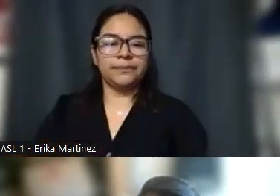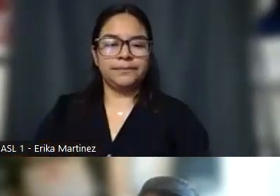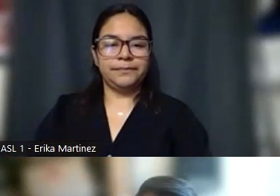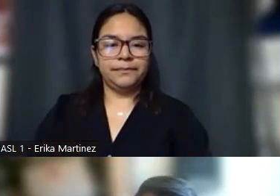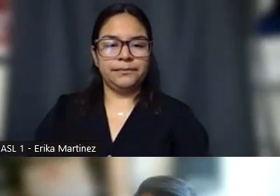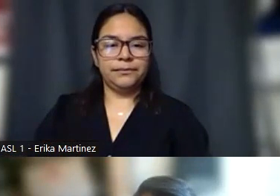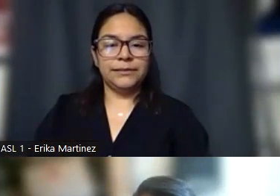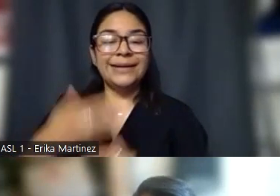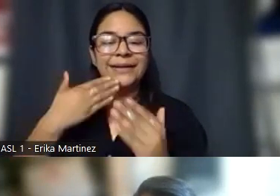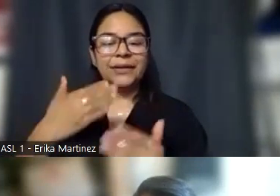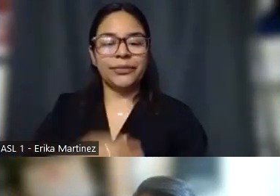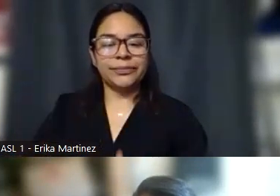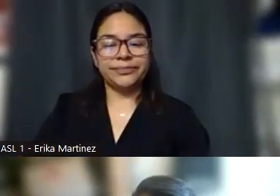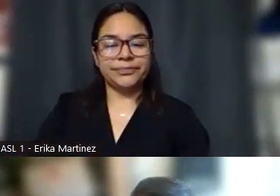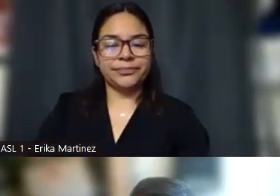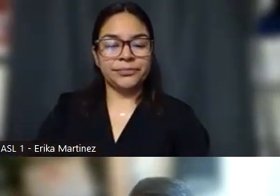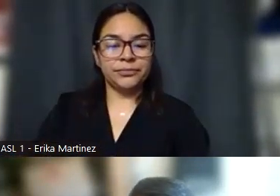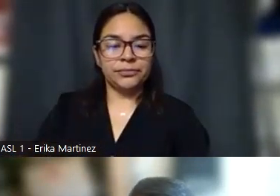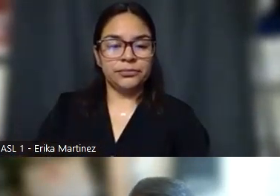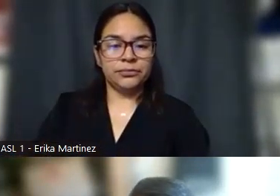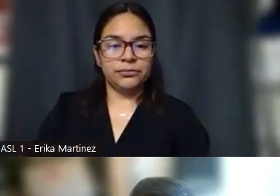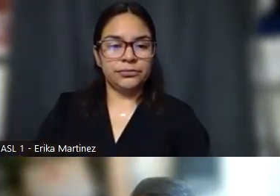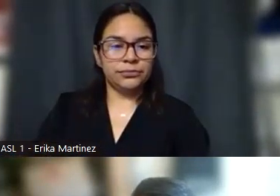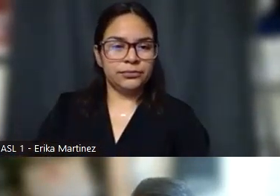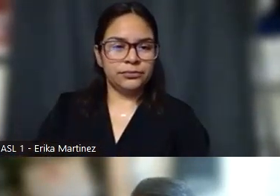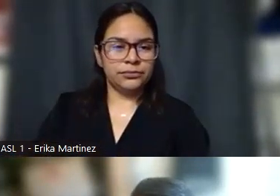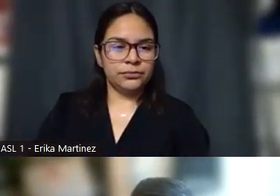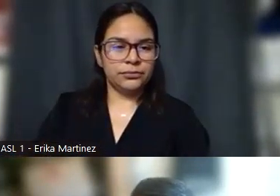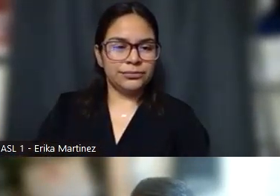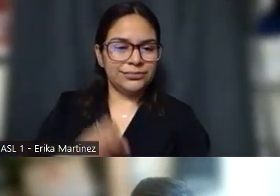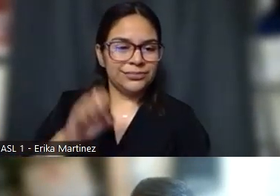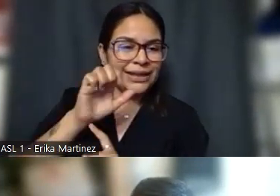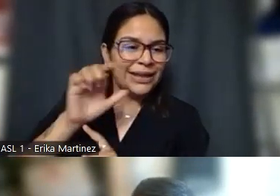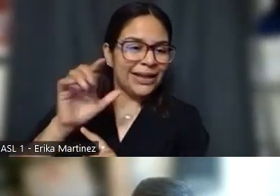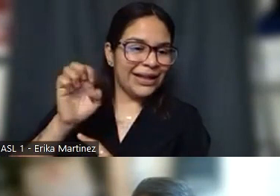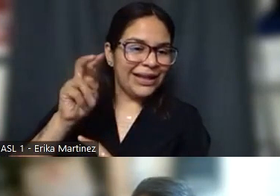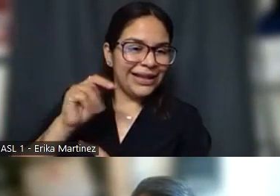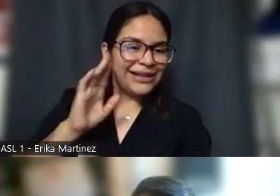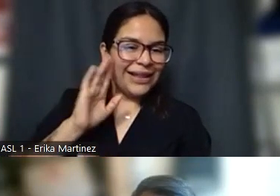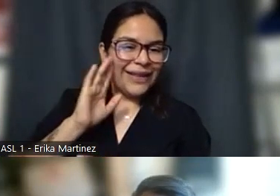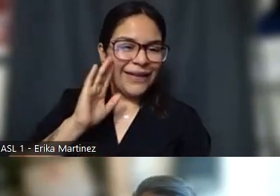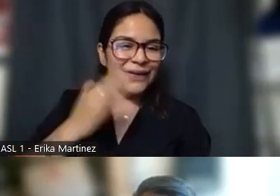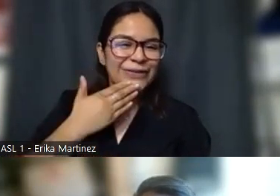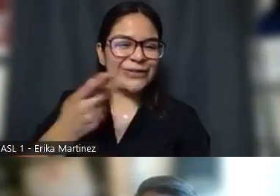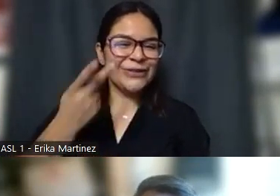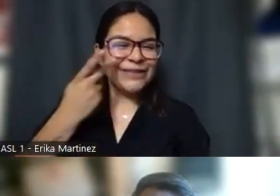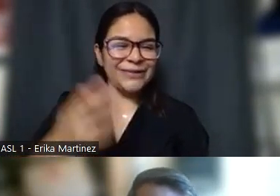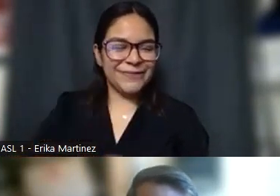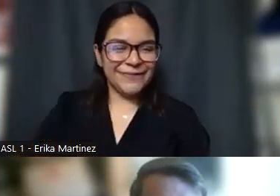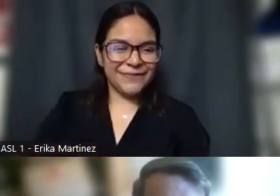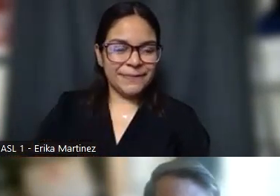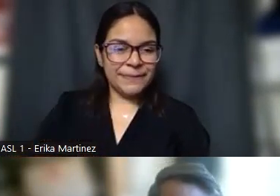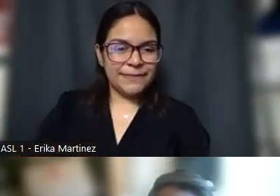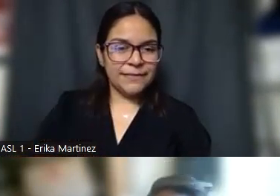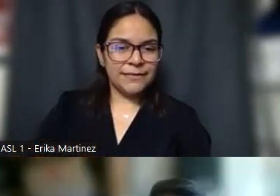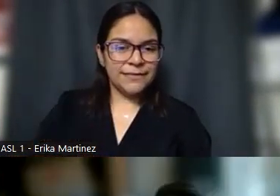Okay, thank you. Mm-hmm. Hi, Ellen. Hi, Susan. Good to see you. It's good to see you. You know, I